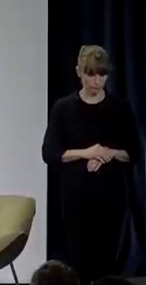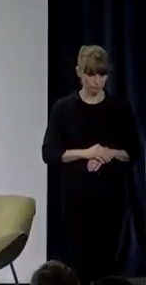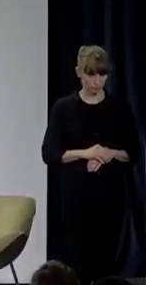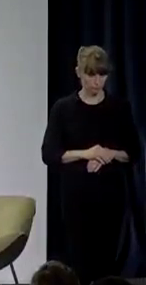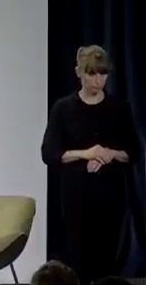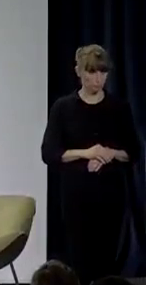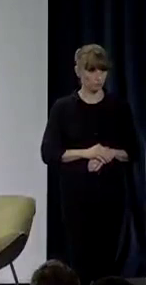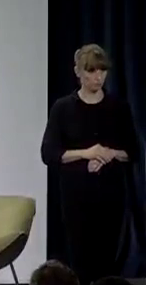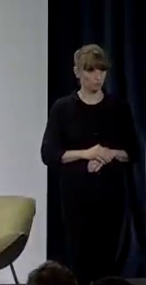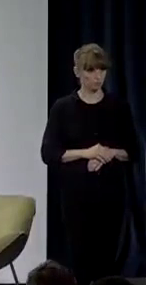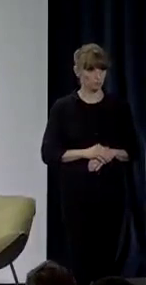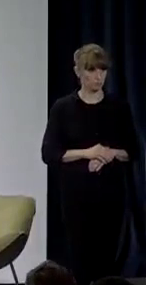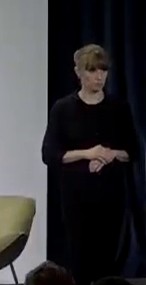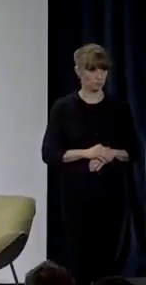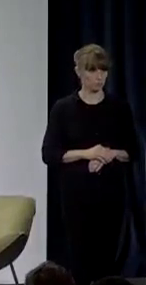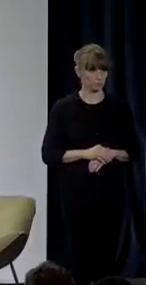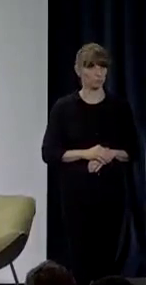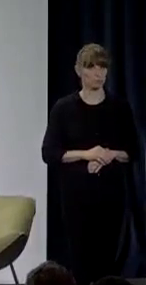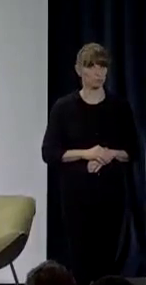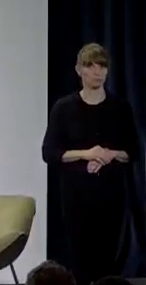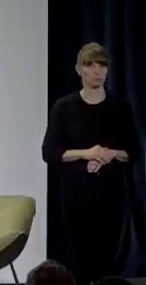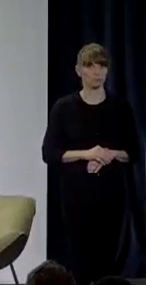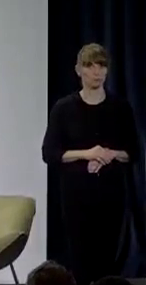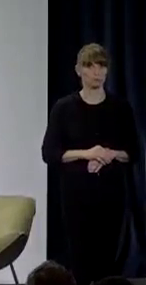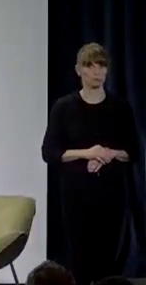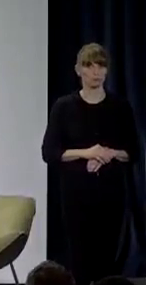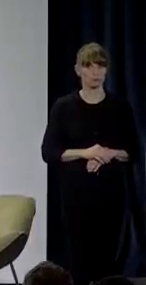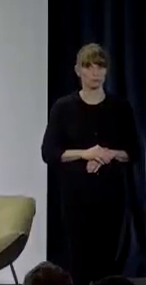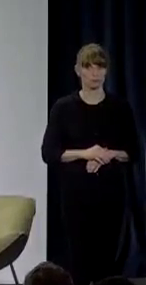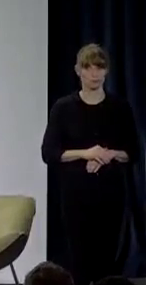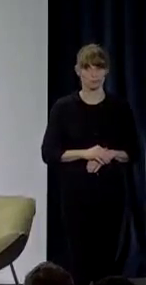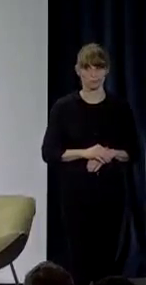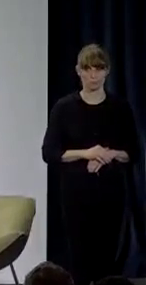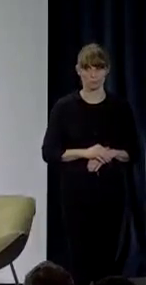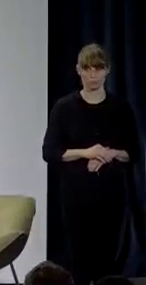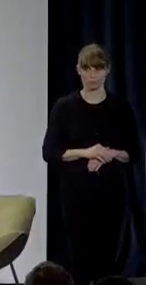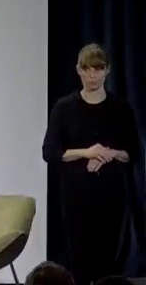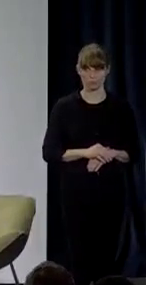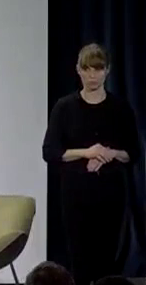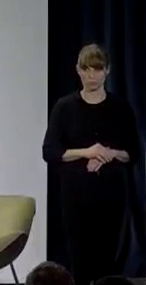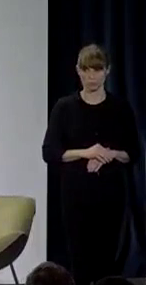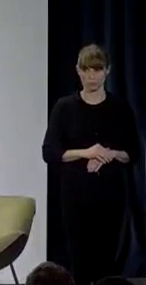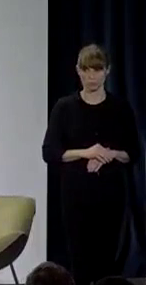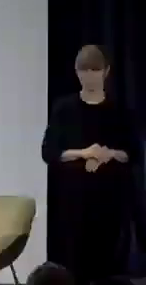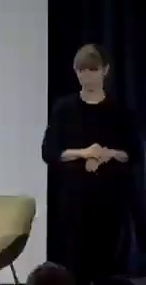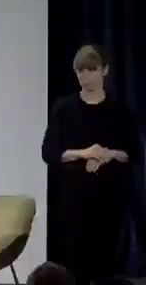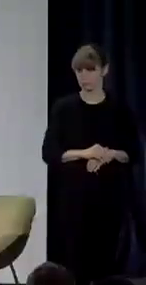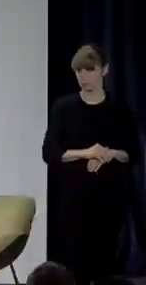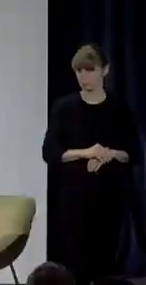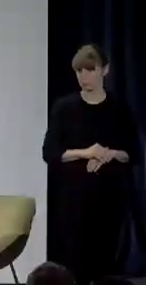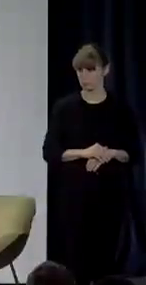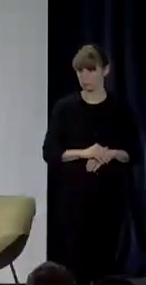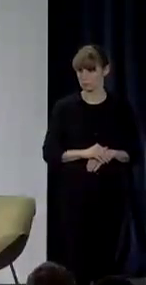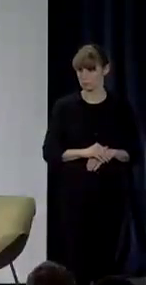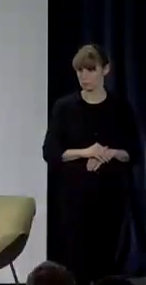the UN IGF Multi-Stakeholder Advisory Group, the MAG. Together with 40 other members,